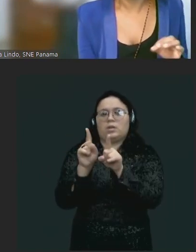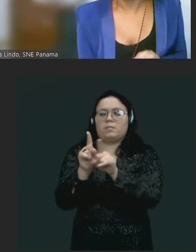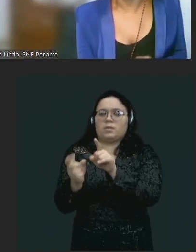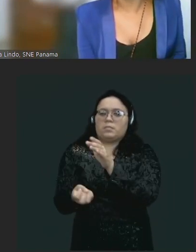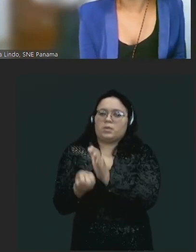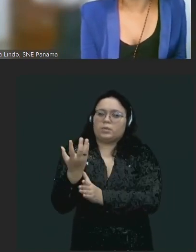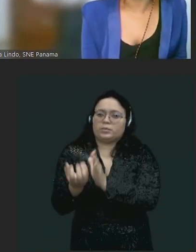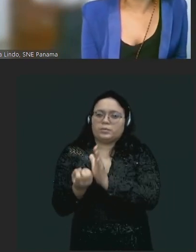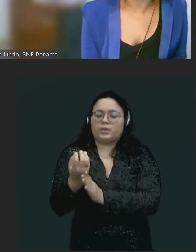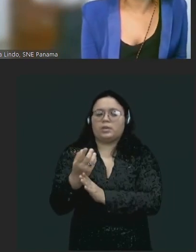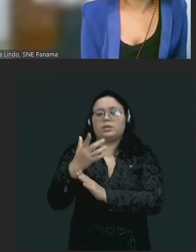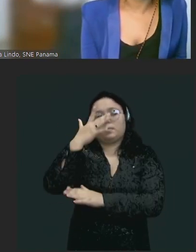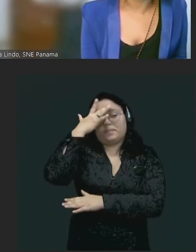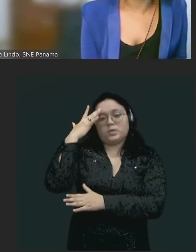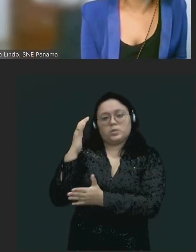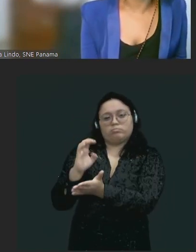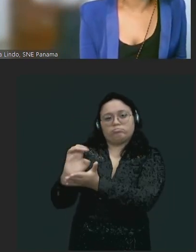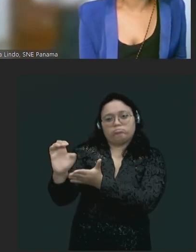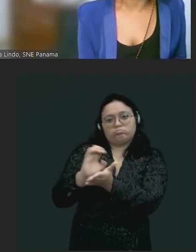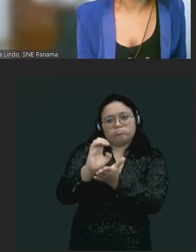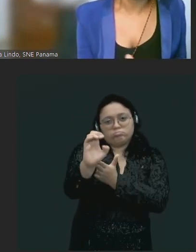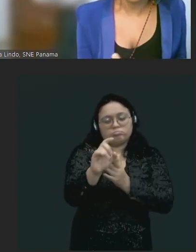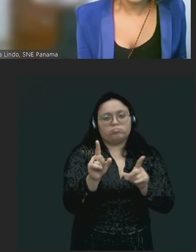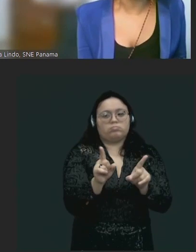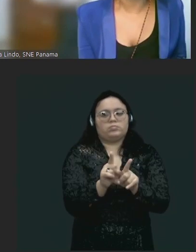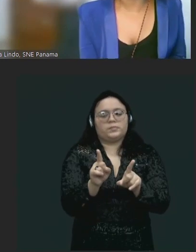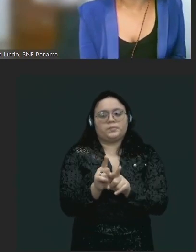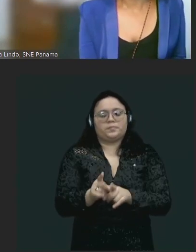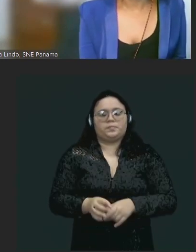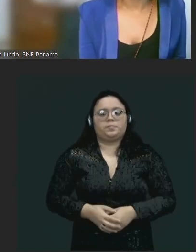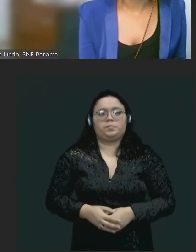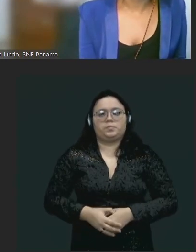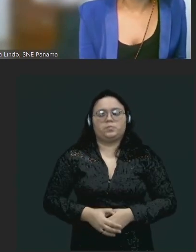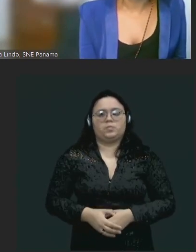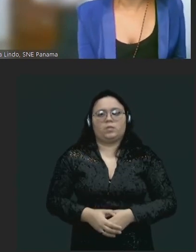producers and distributors of current